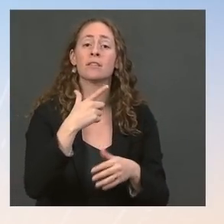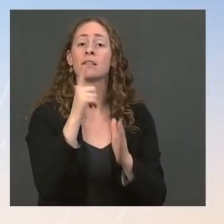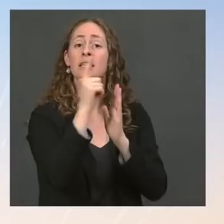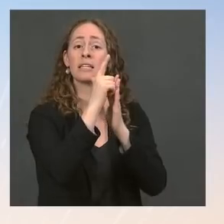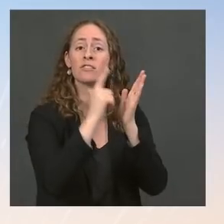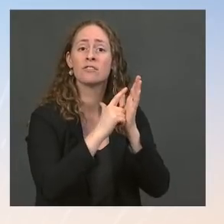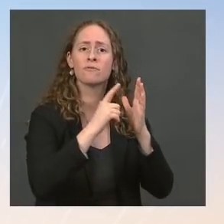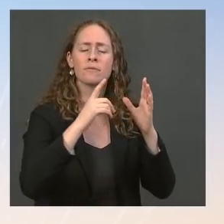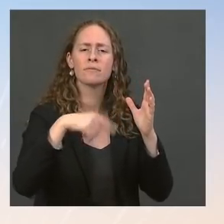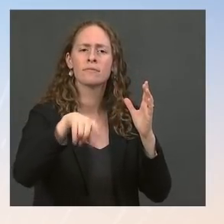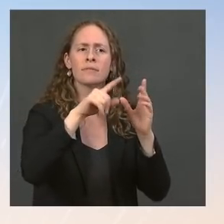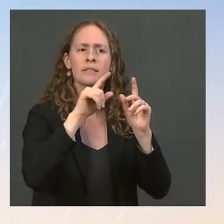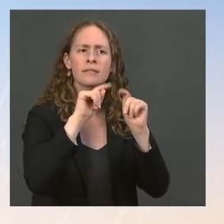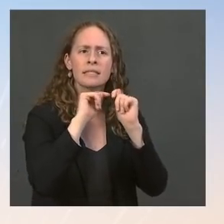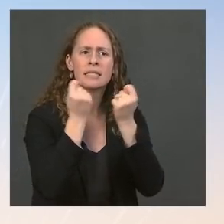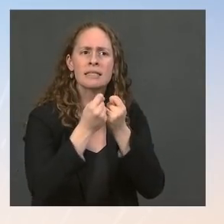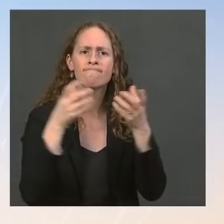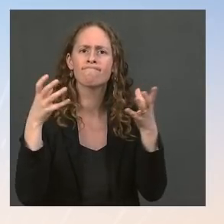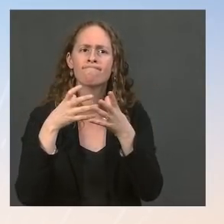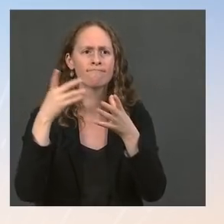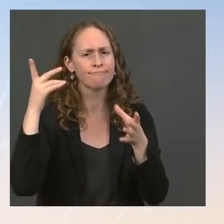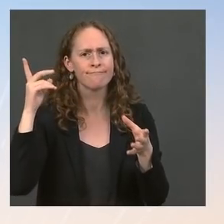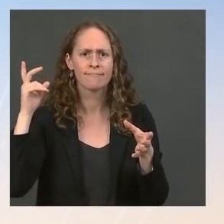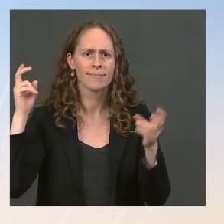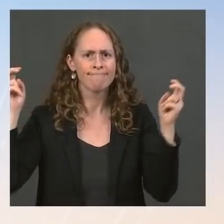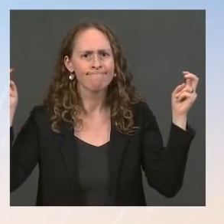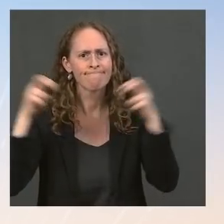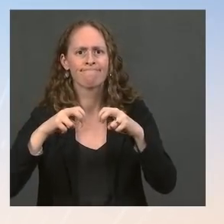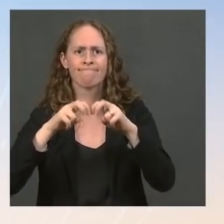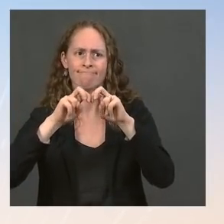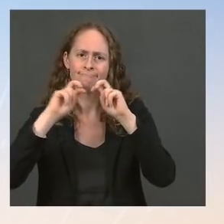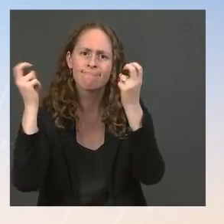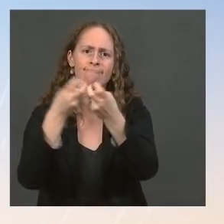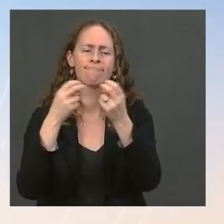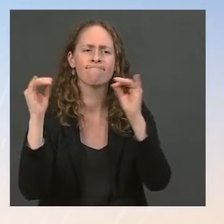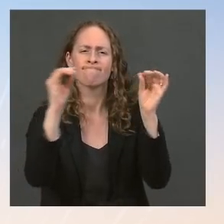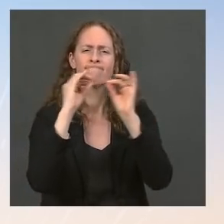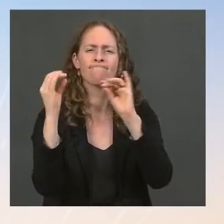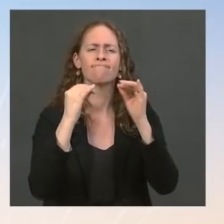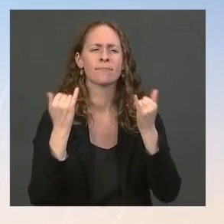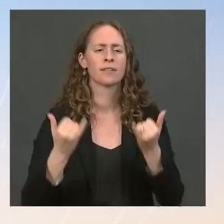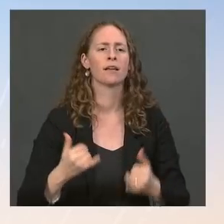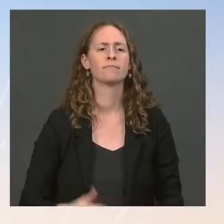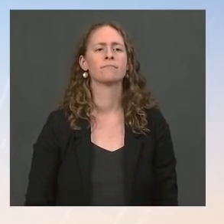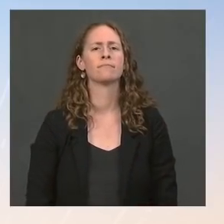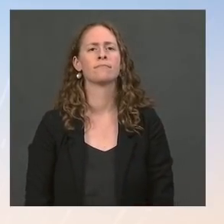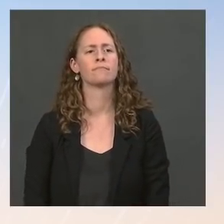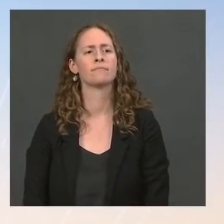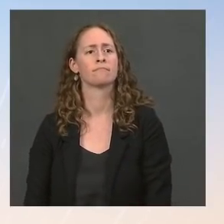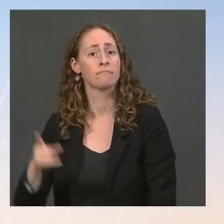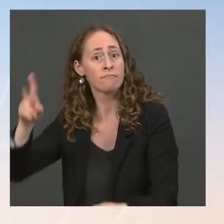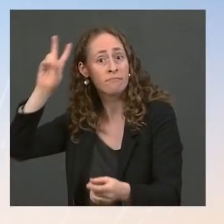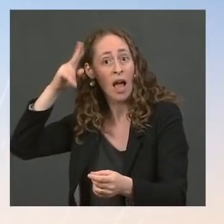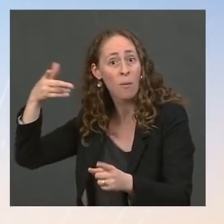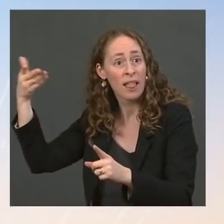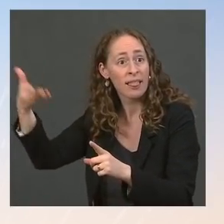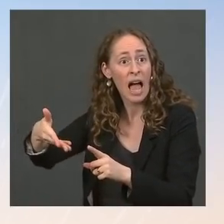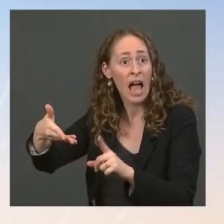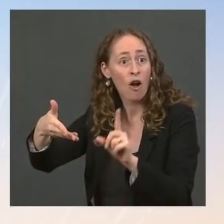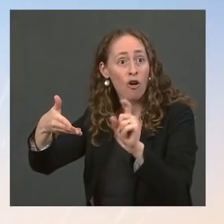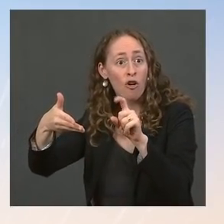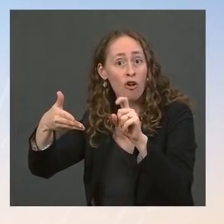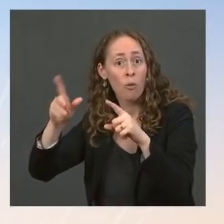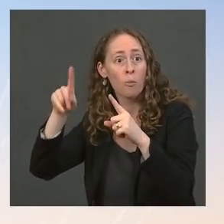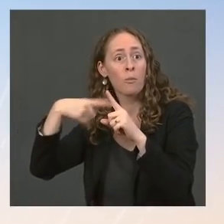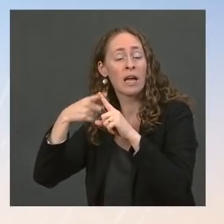all hands on deck here and working to get this done. Is she in the room when the president's meeting with Senator Sinema and Manchin yesterday? I'd have